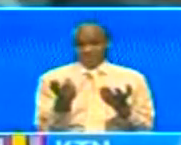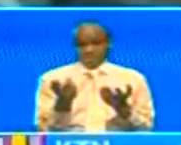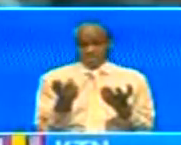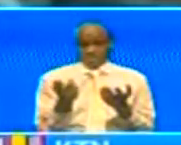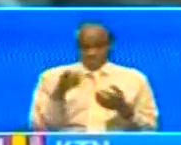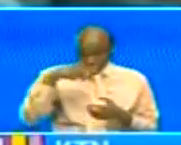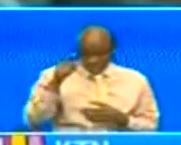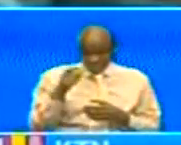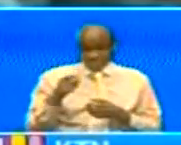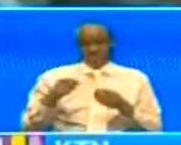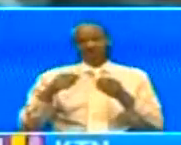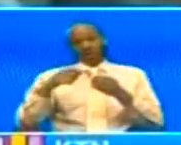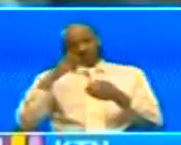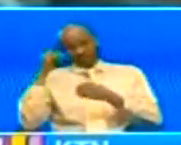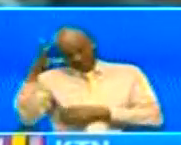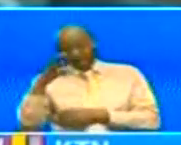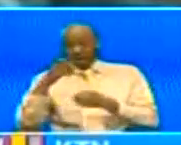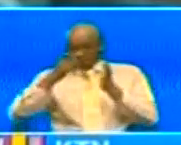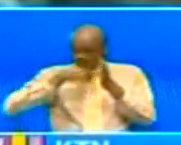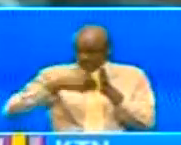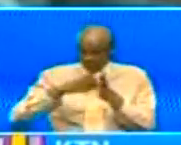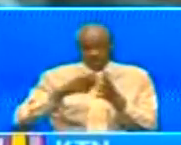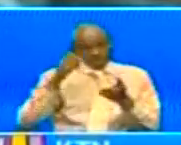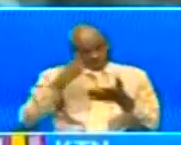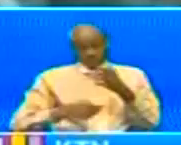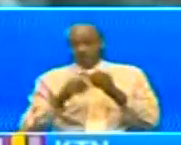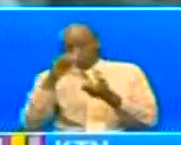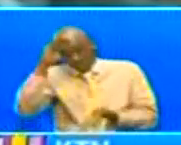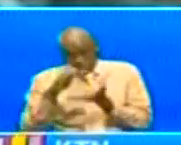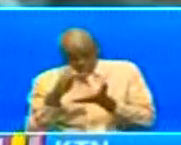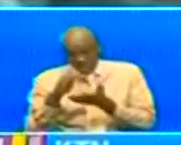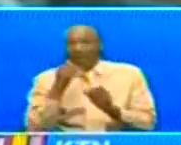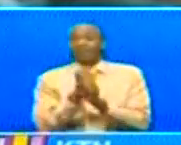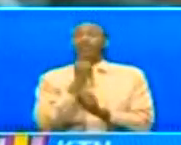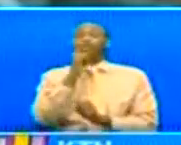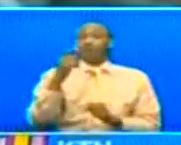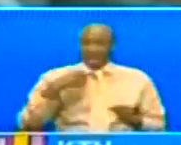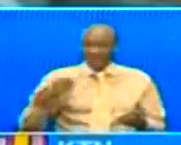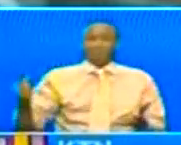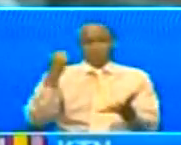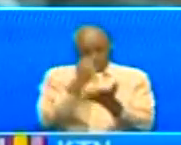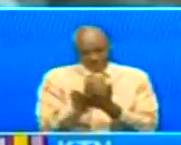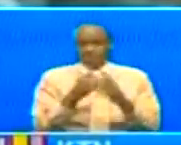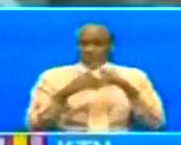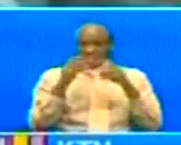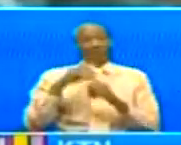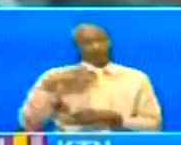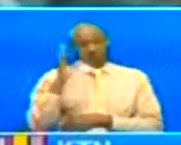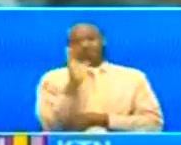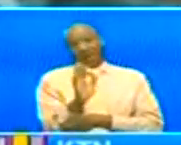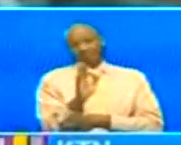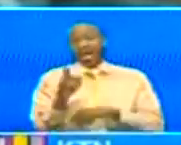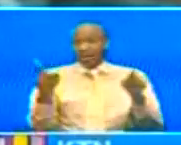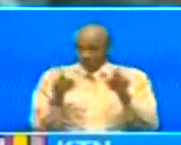your production costs. We win by ensuring that there is employment creation for our people